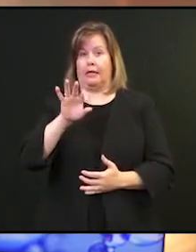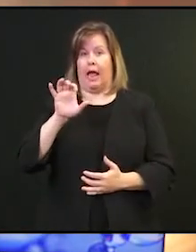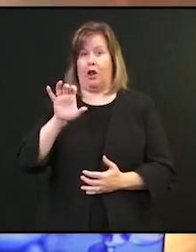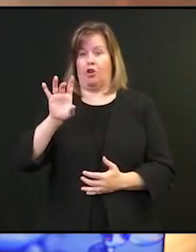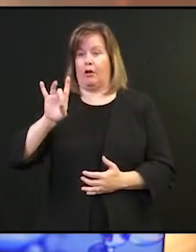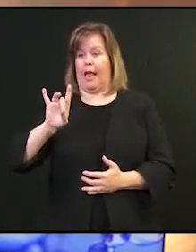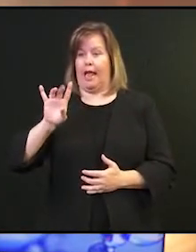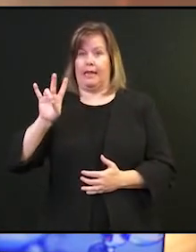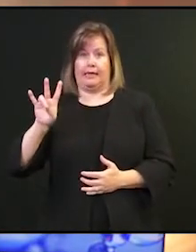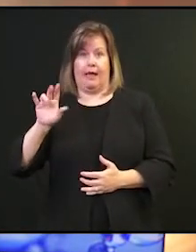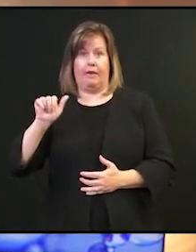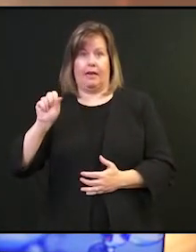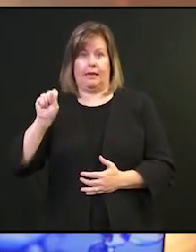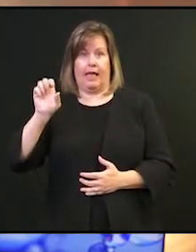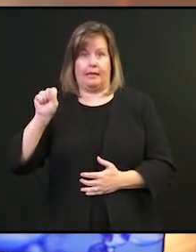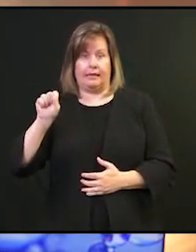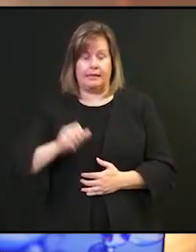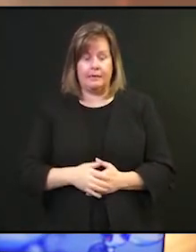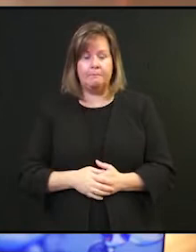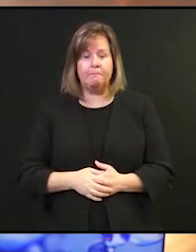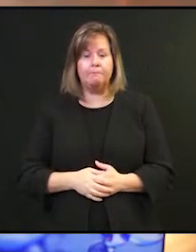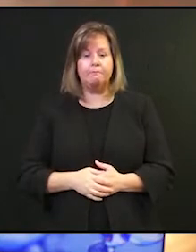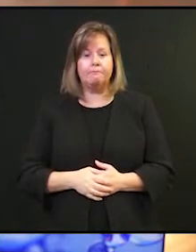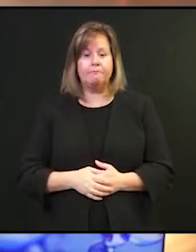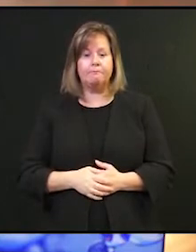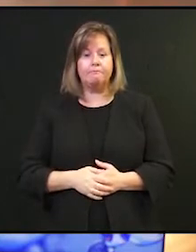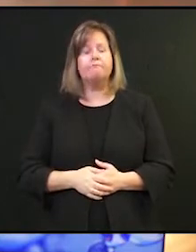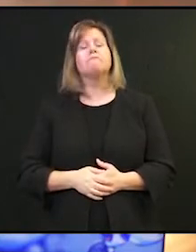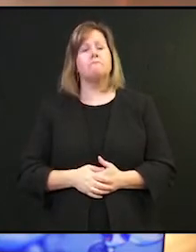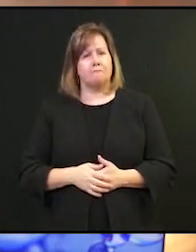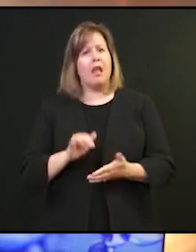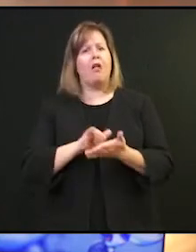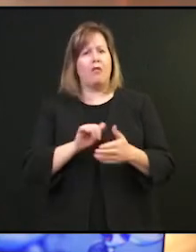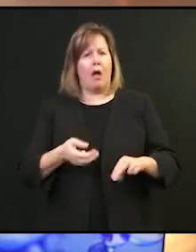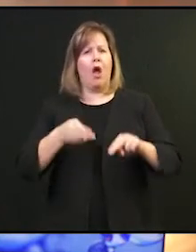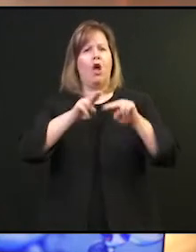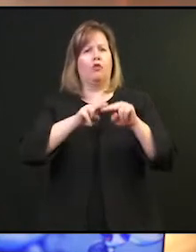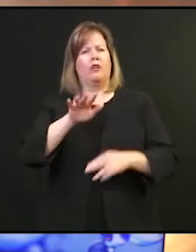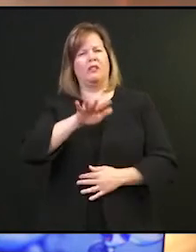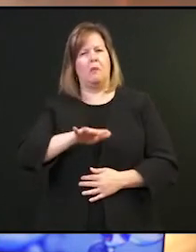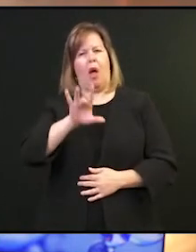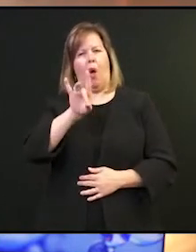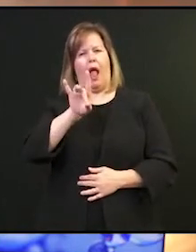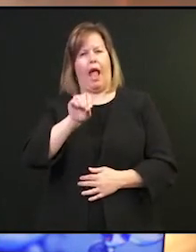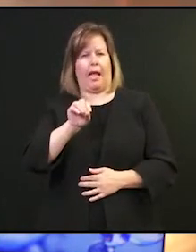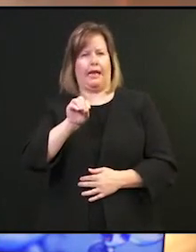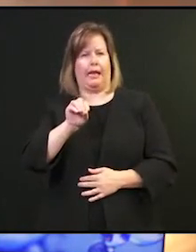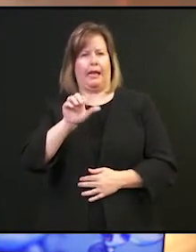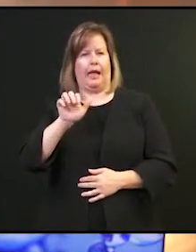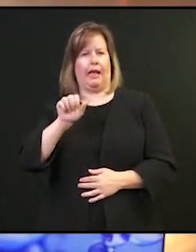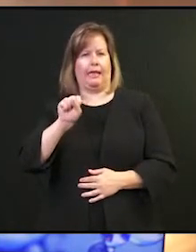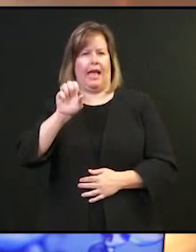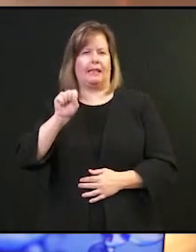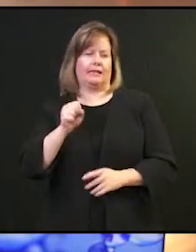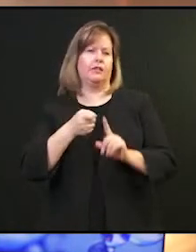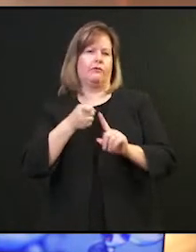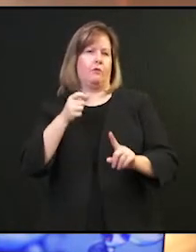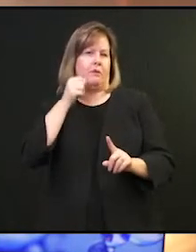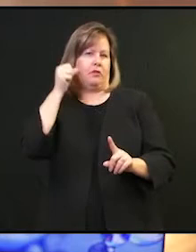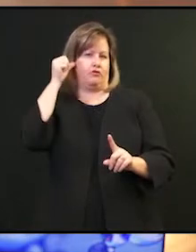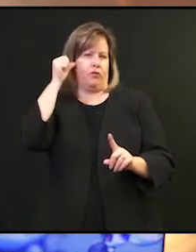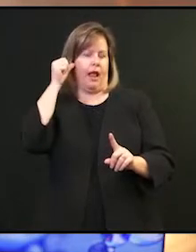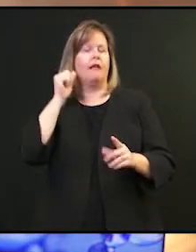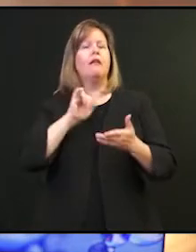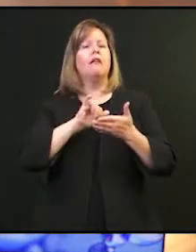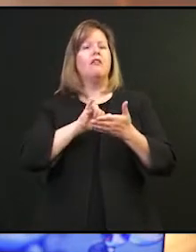1,987 cases of COVID-19, which again is an increase of about 80 over yesterday. And so we're seeing a fairly consistent